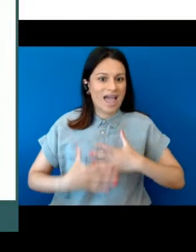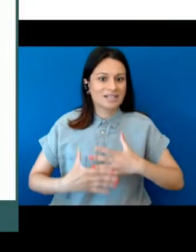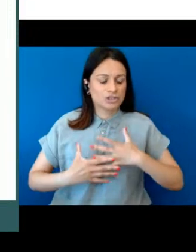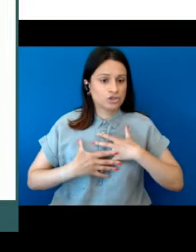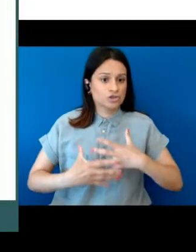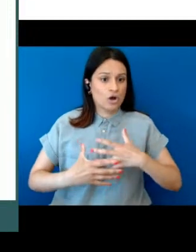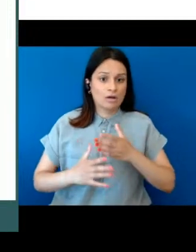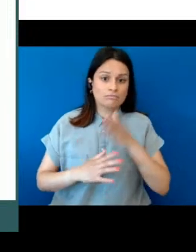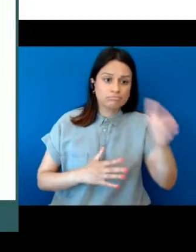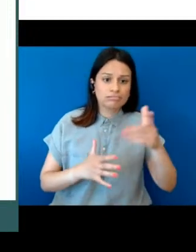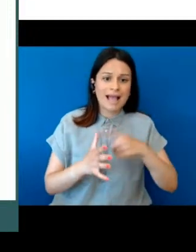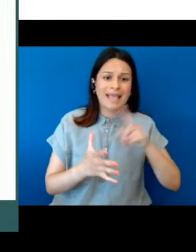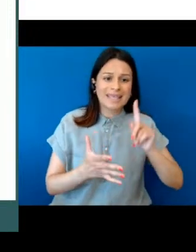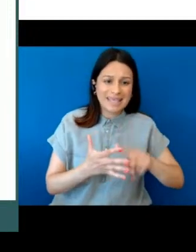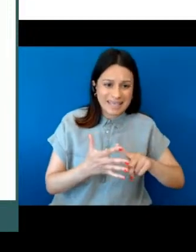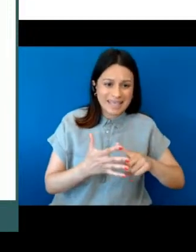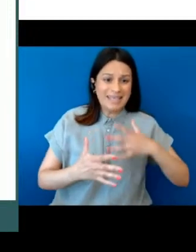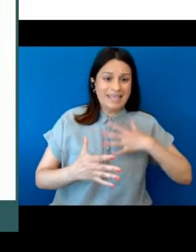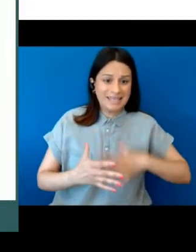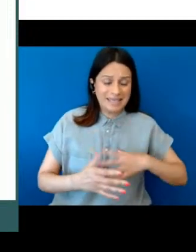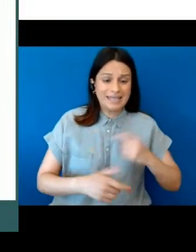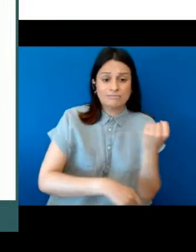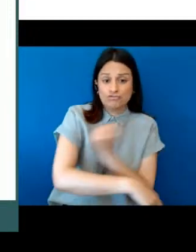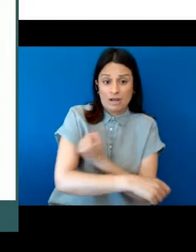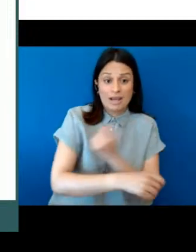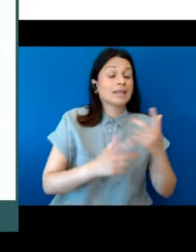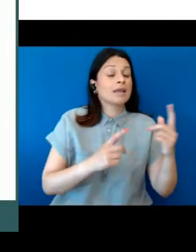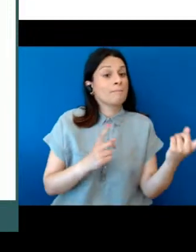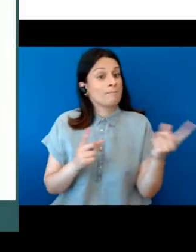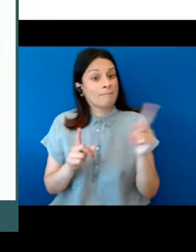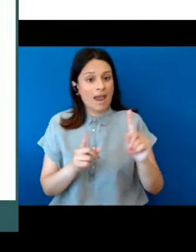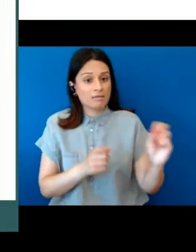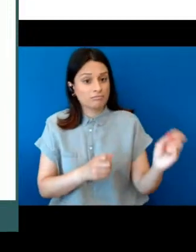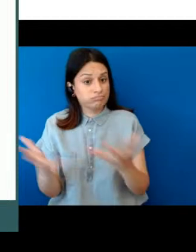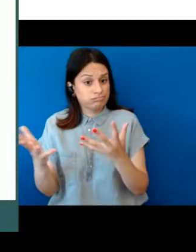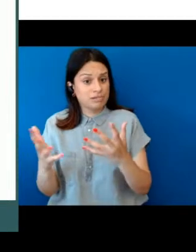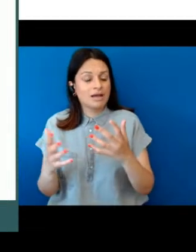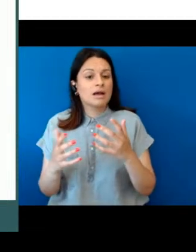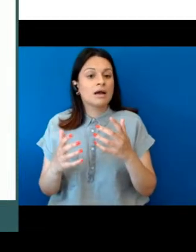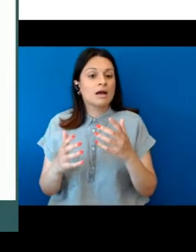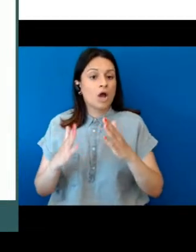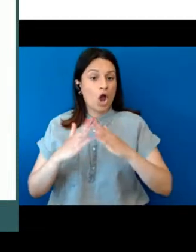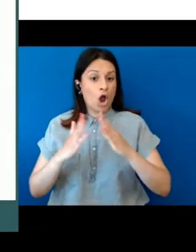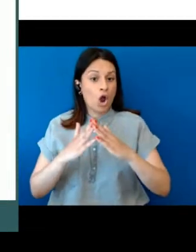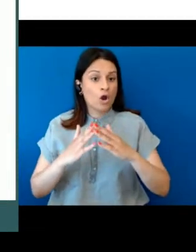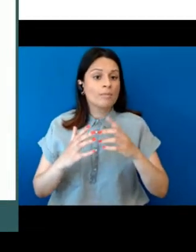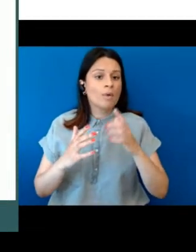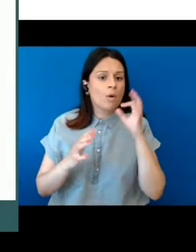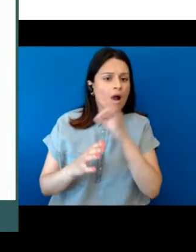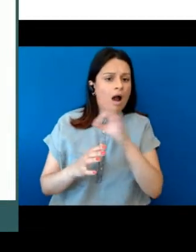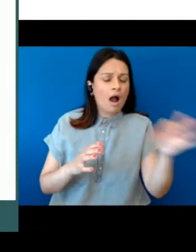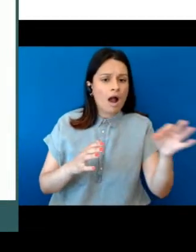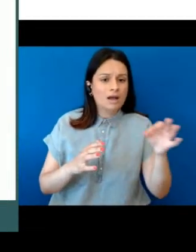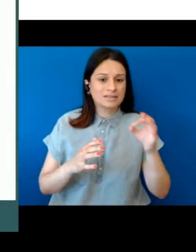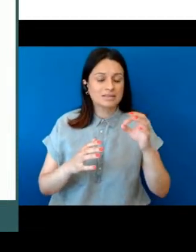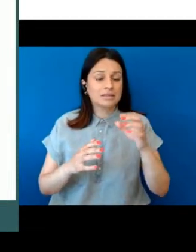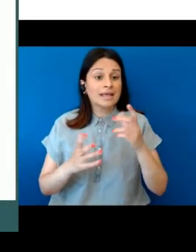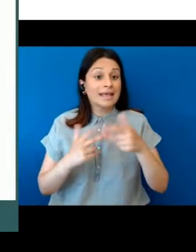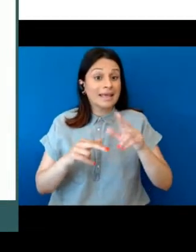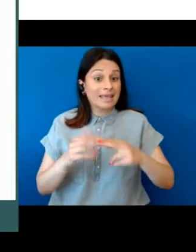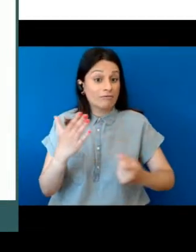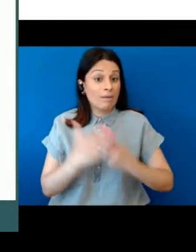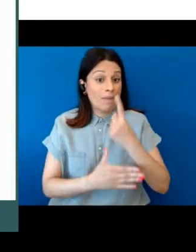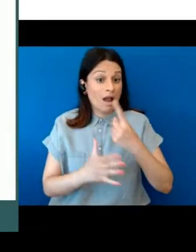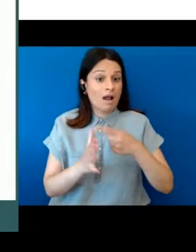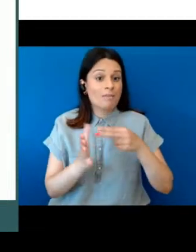requires adrenaline, and then on discharge, as per Resource Council guidelines, anyone who's had an episode of anaphylaxis should be